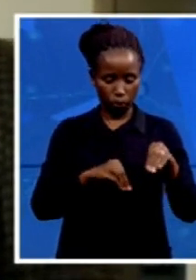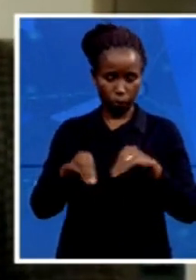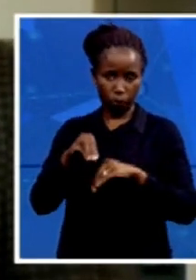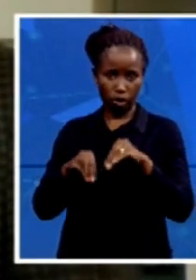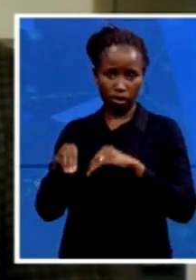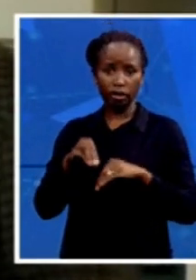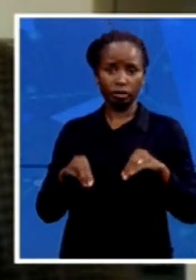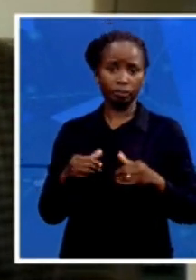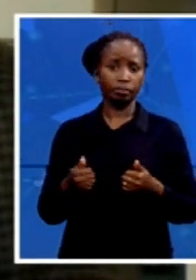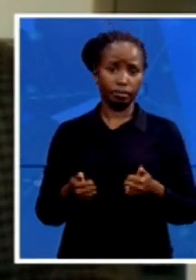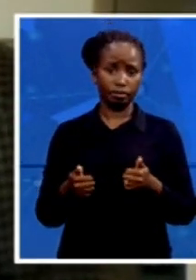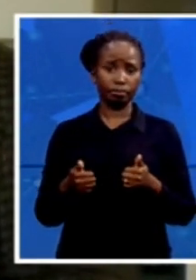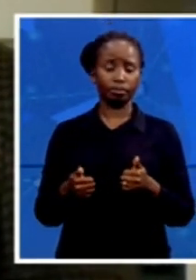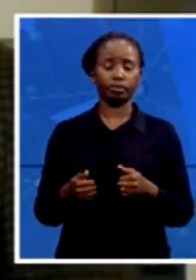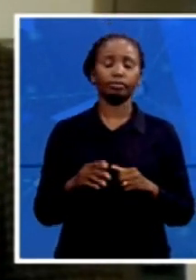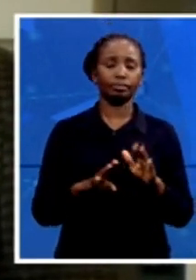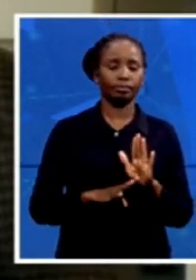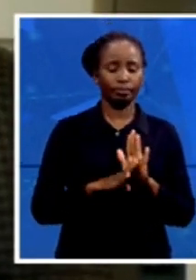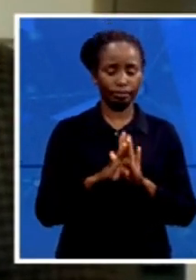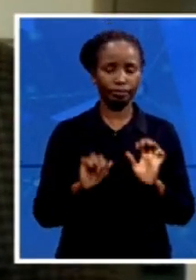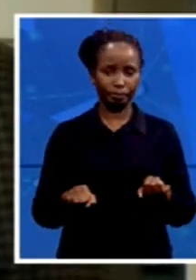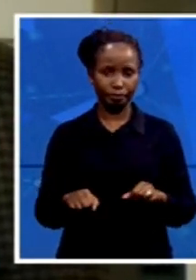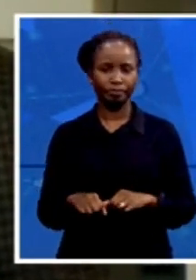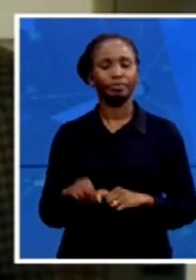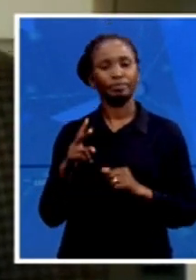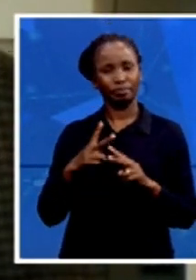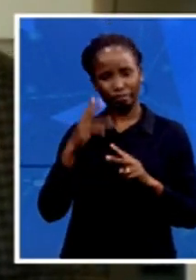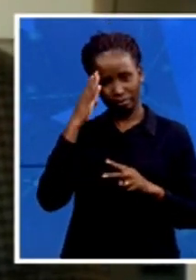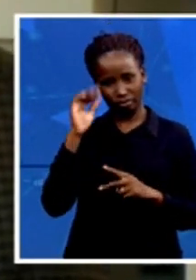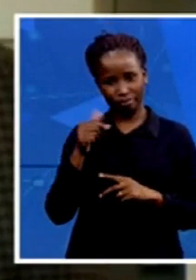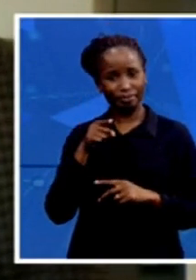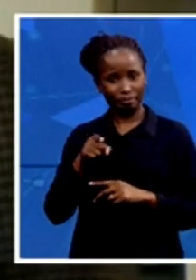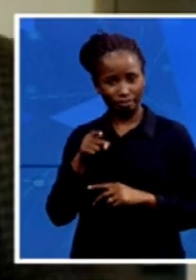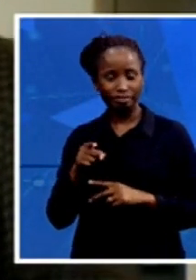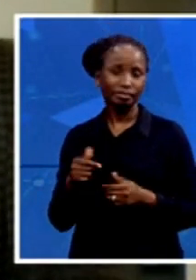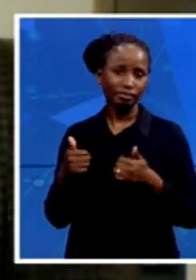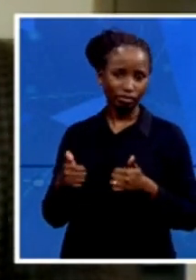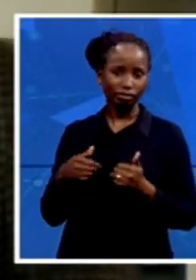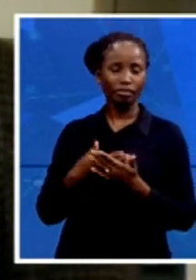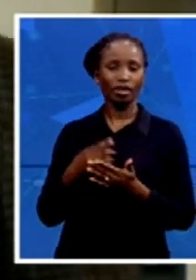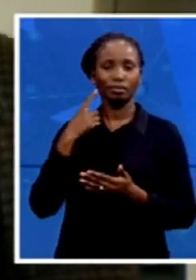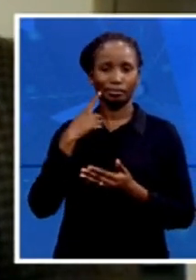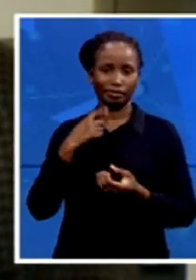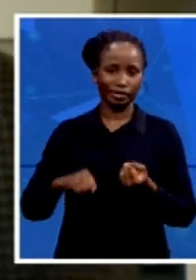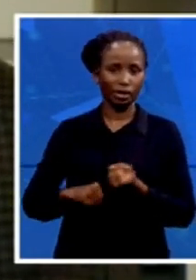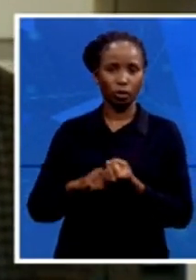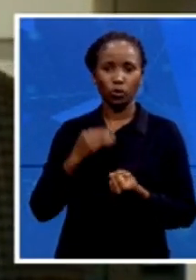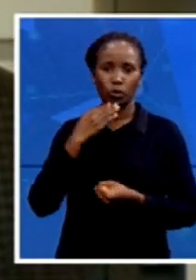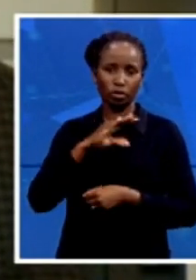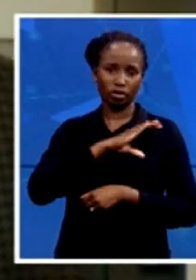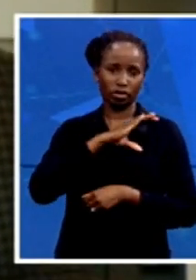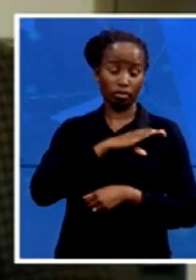And also, we know very well that there's very good data to support good outcomes for patients because it's minimally